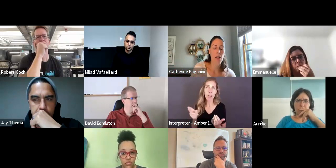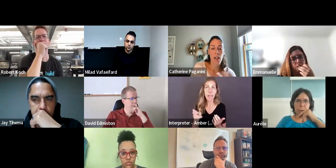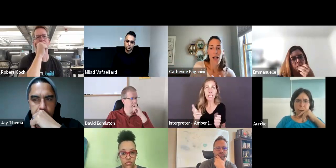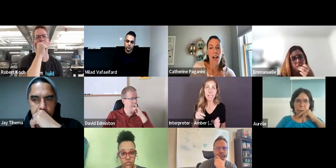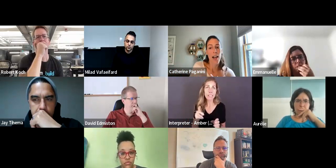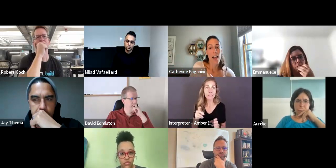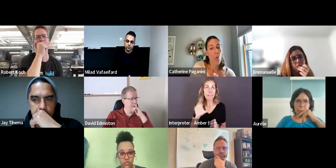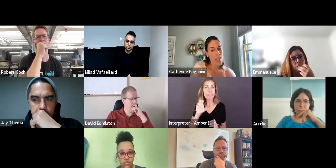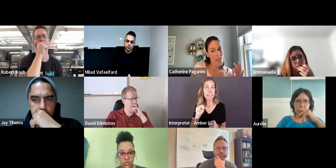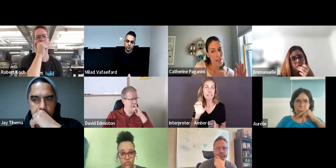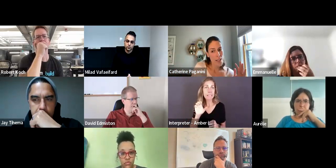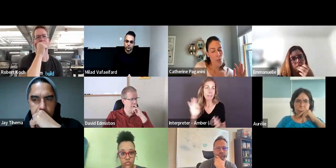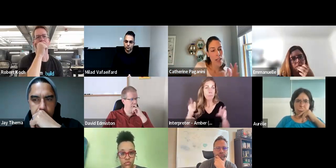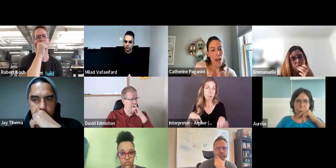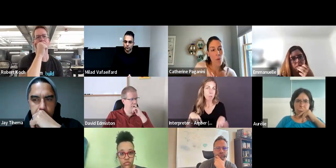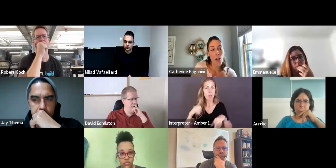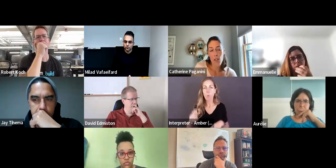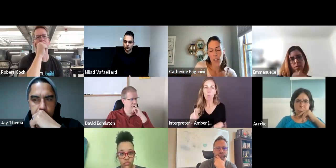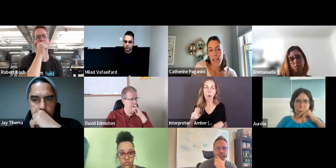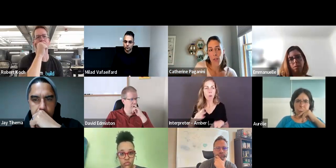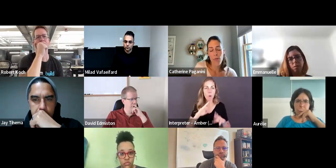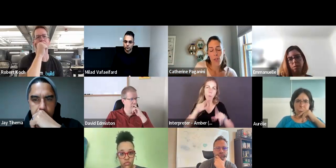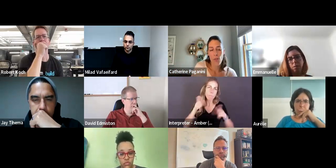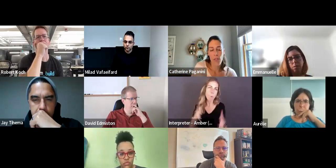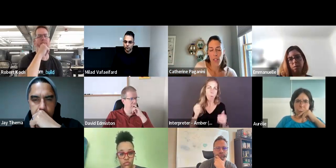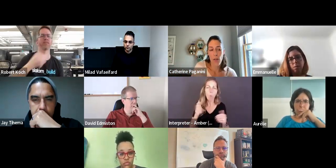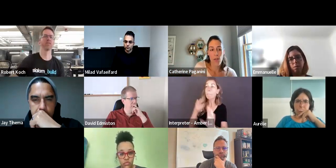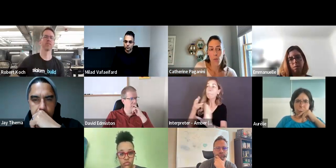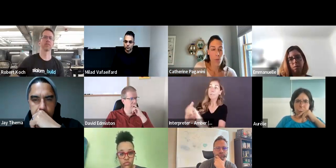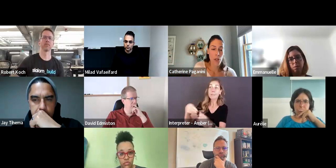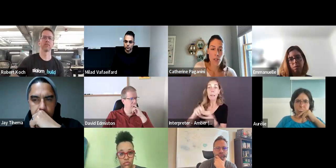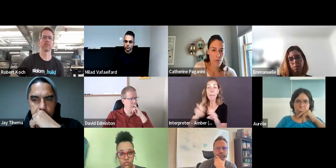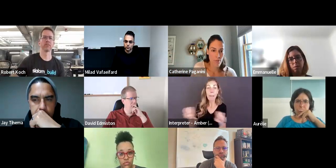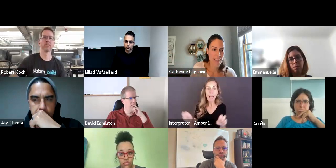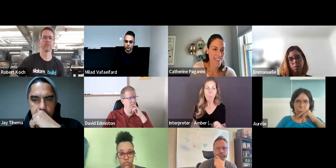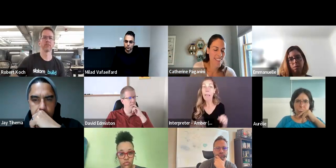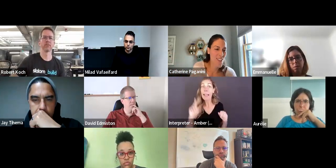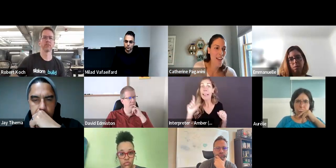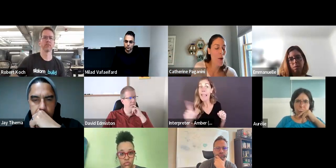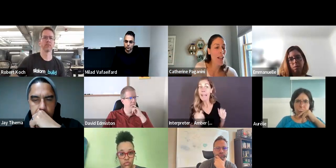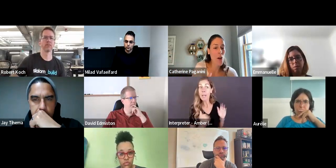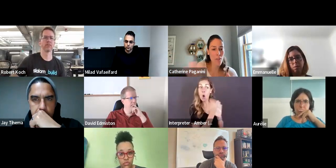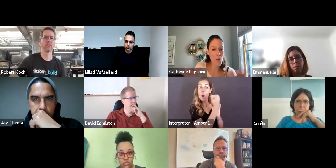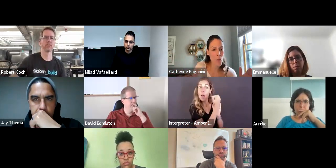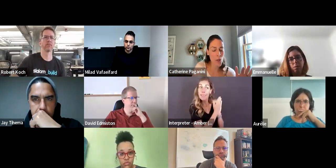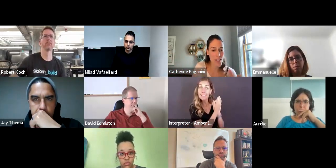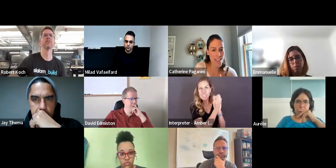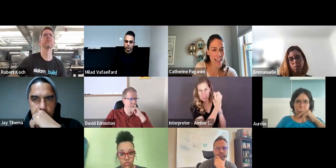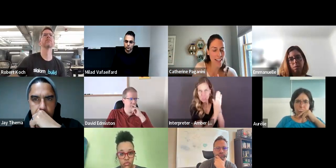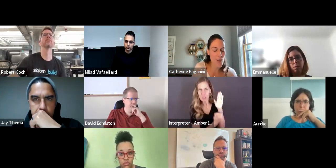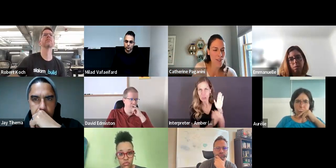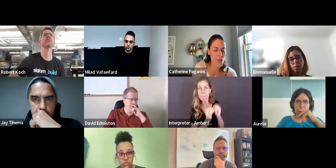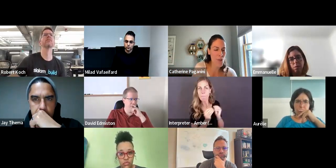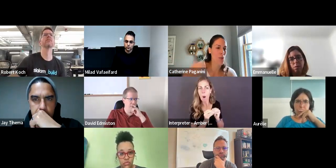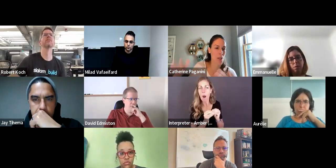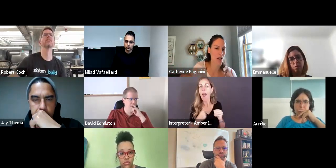in a panel. Once it's a little bigger, I would also like to just reach out to reporters. So I don't know, I know a few reporters